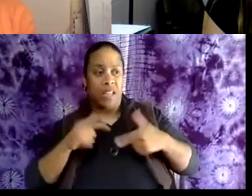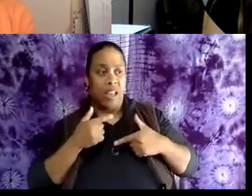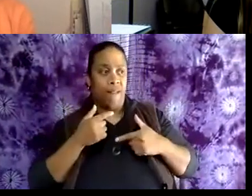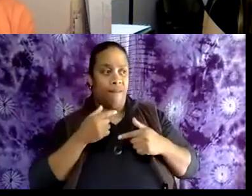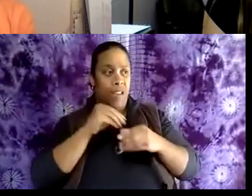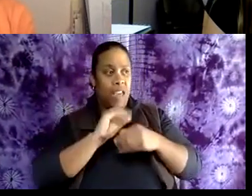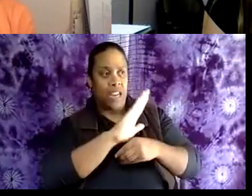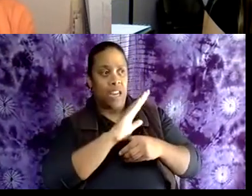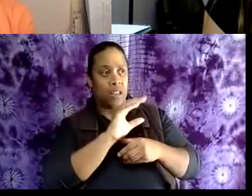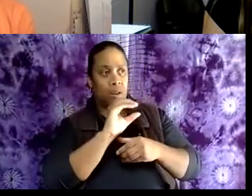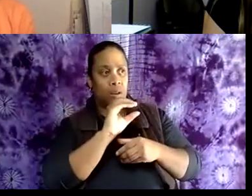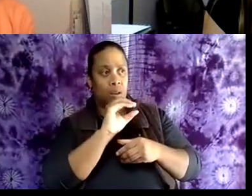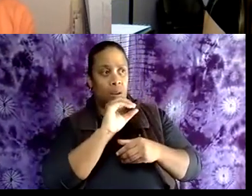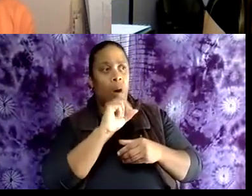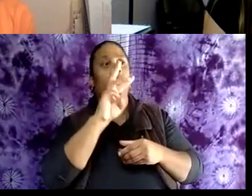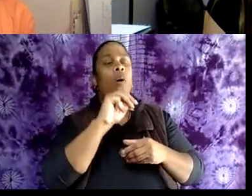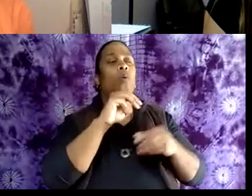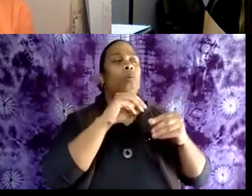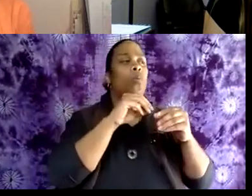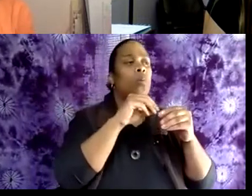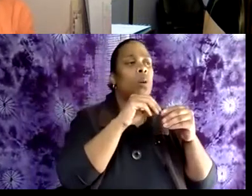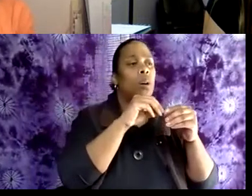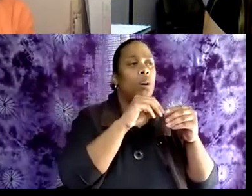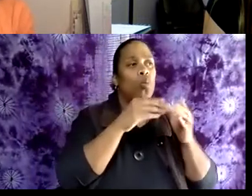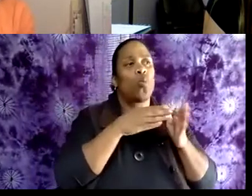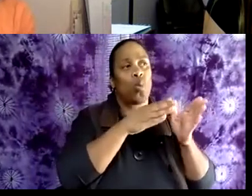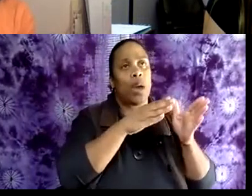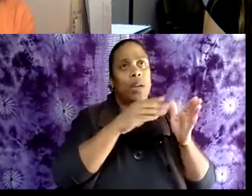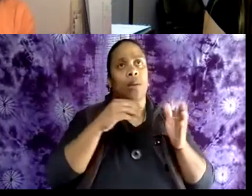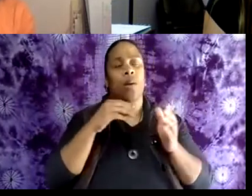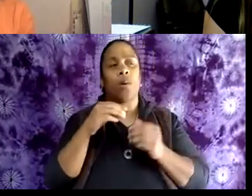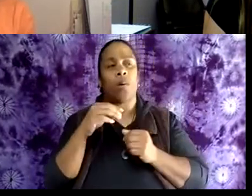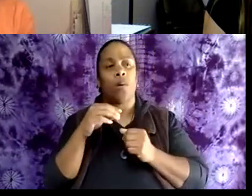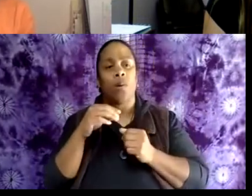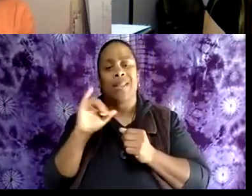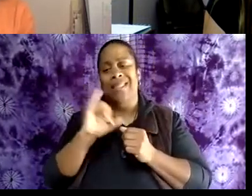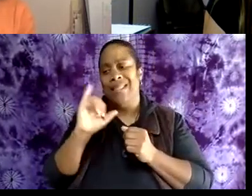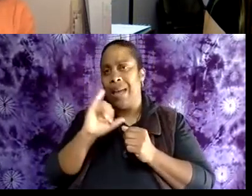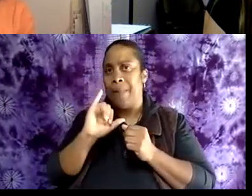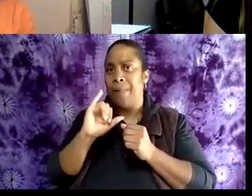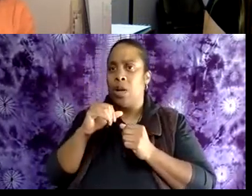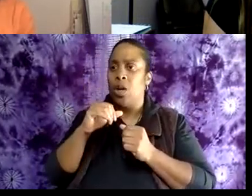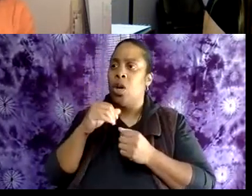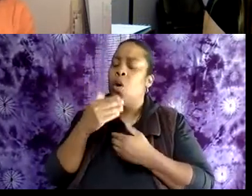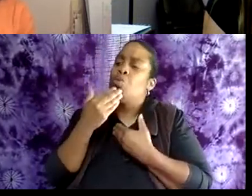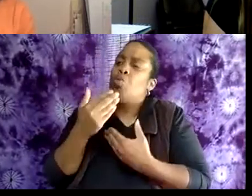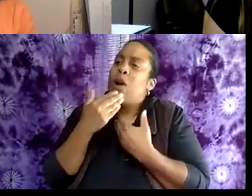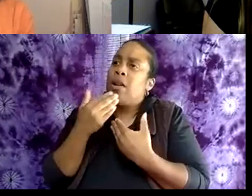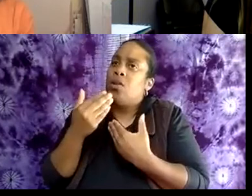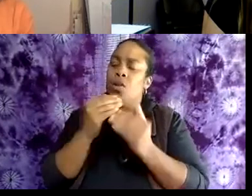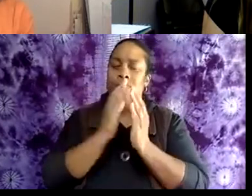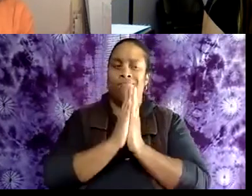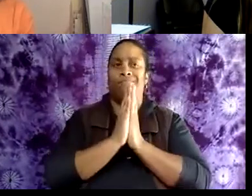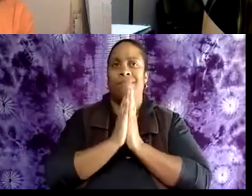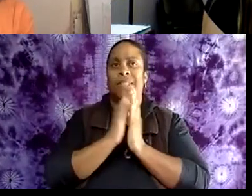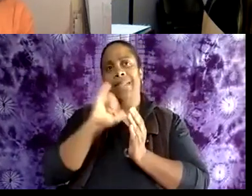see prayerfulness the same way as I see gratitude. Like a prayerfulness is an adoration,